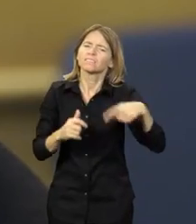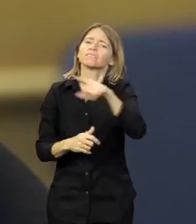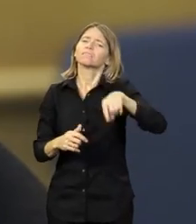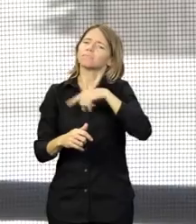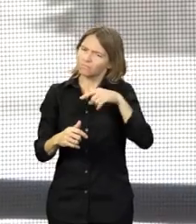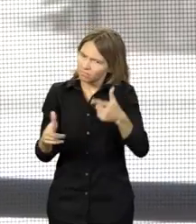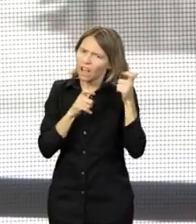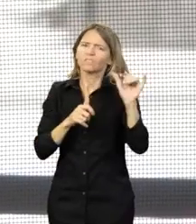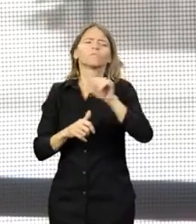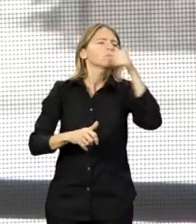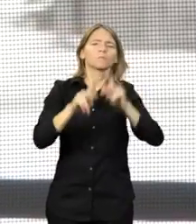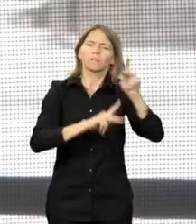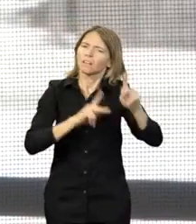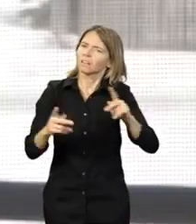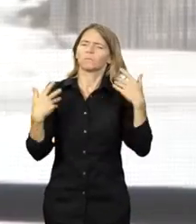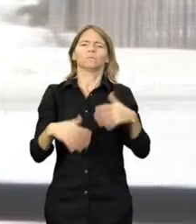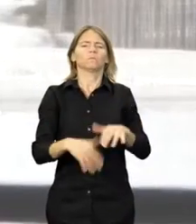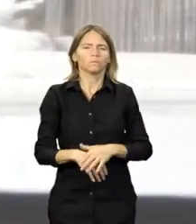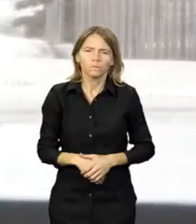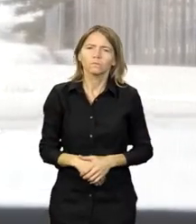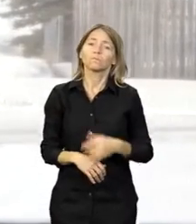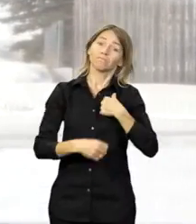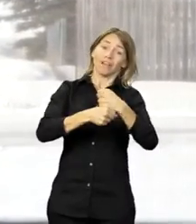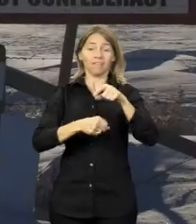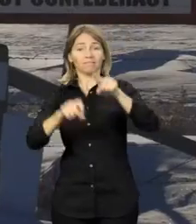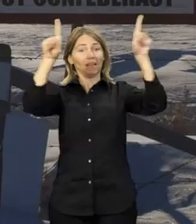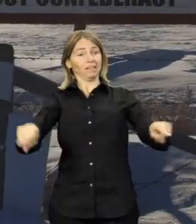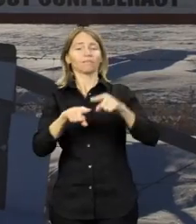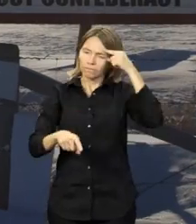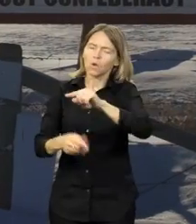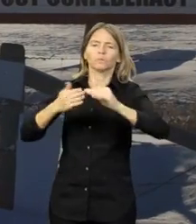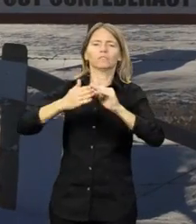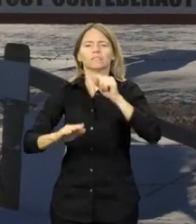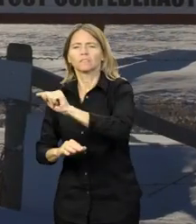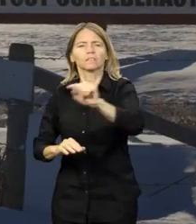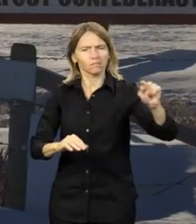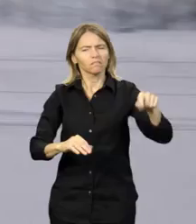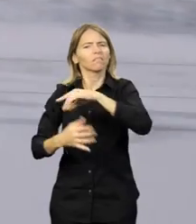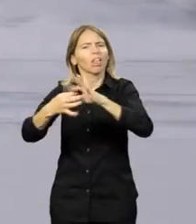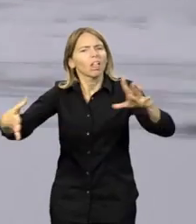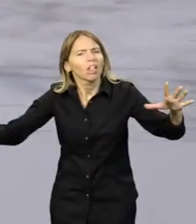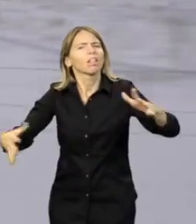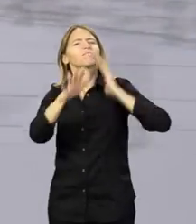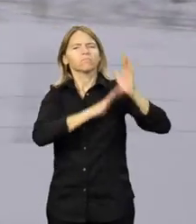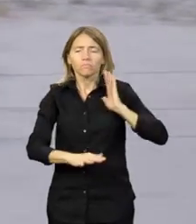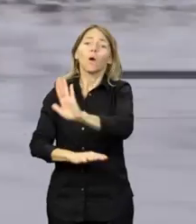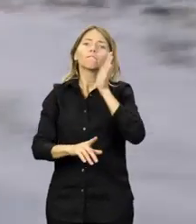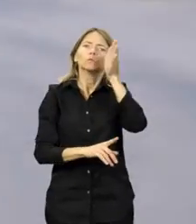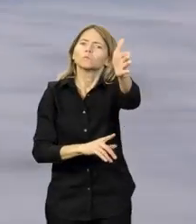soon. We have all lost someone too soon. I made this for the communities that were